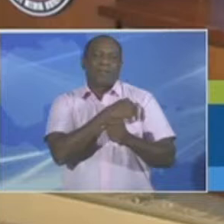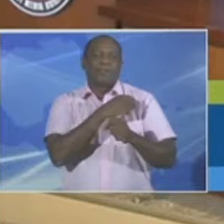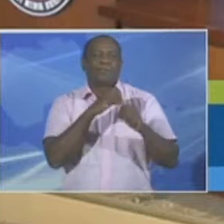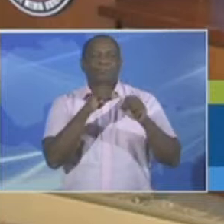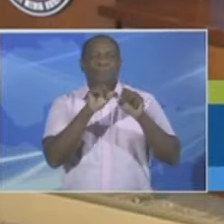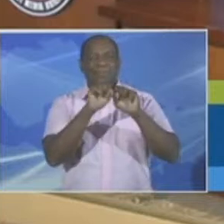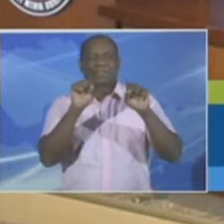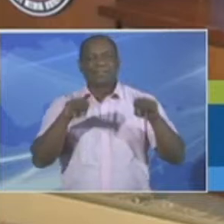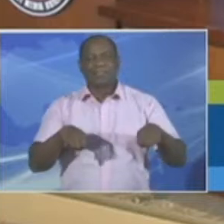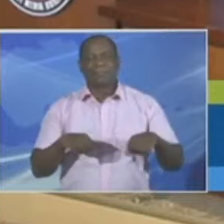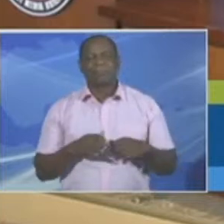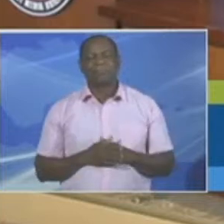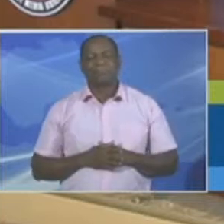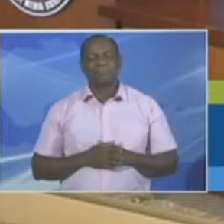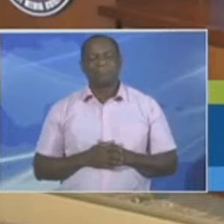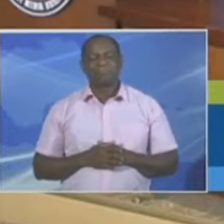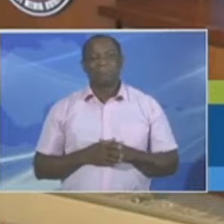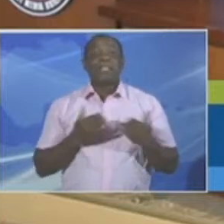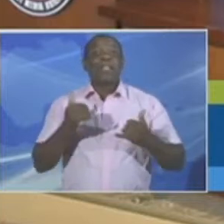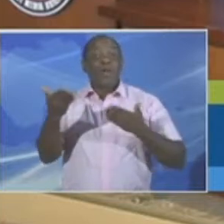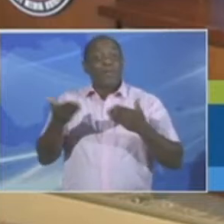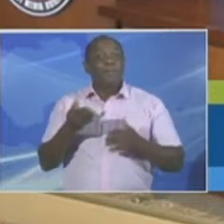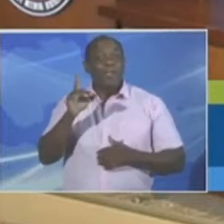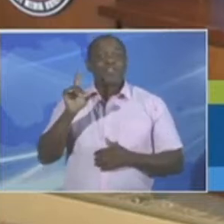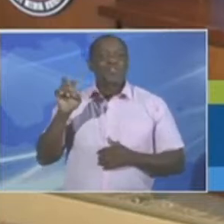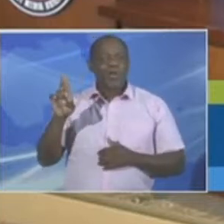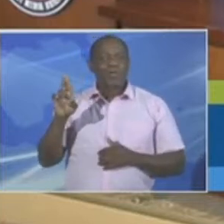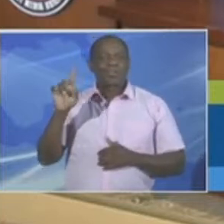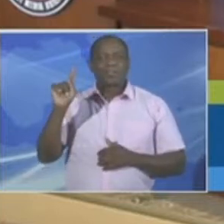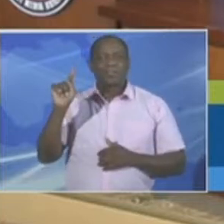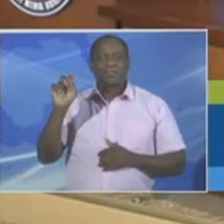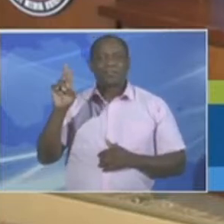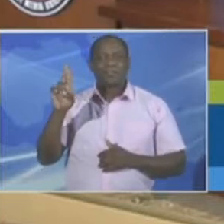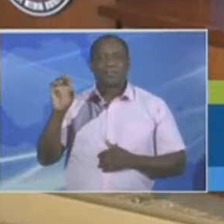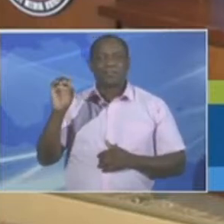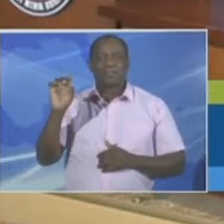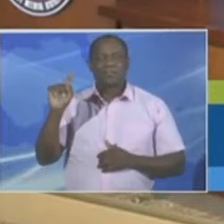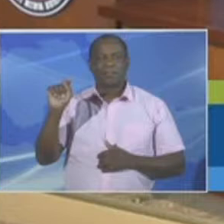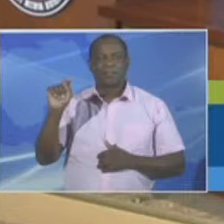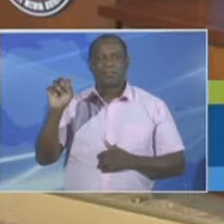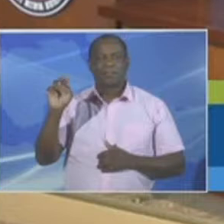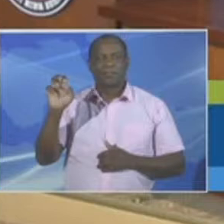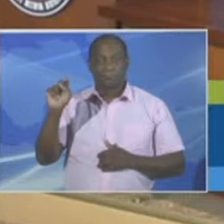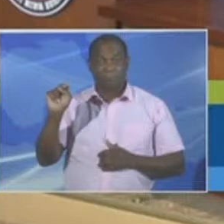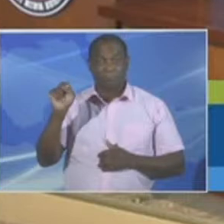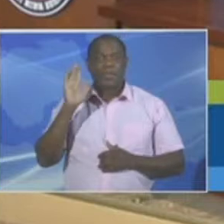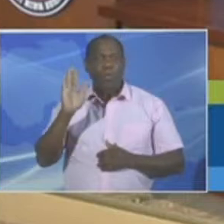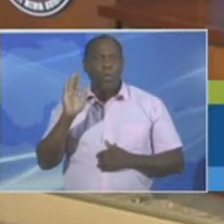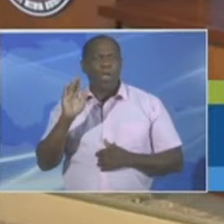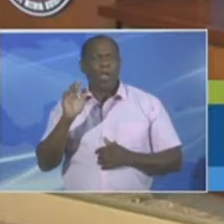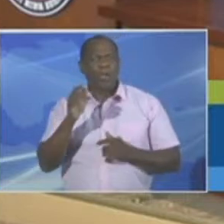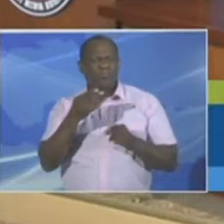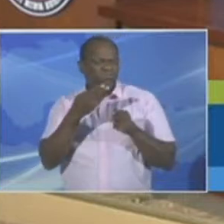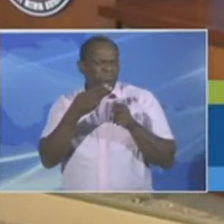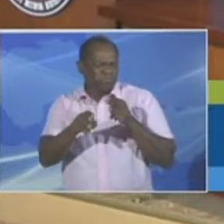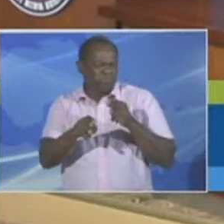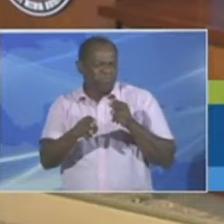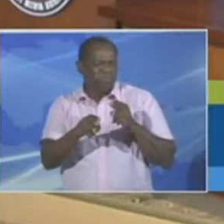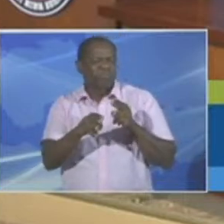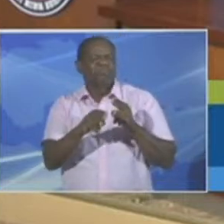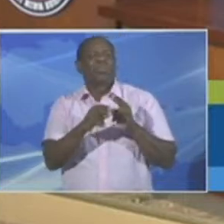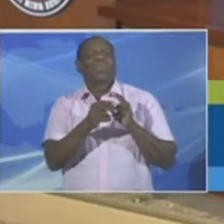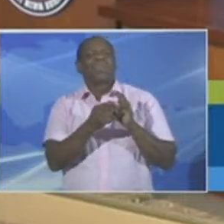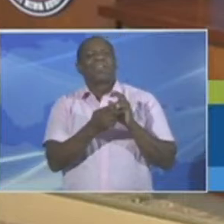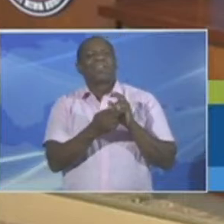to ask Dr. Trotman to give us a brief overview on the clinical challenges as they appear at